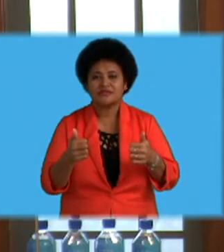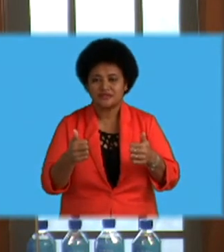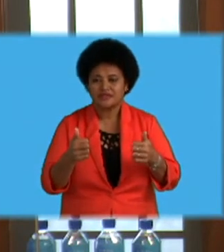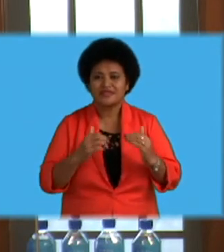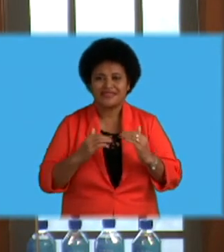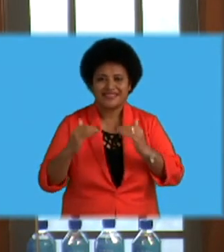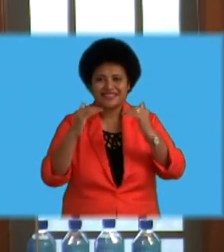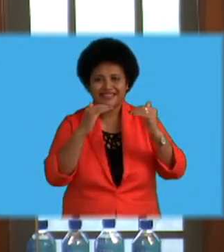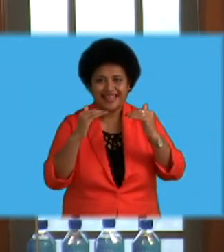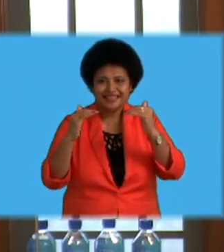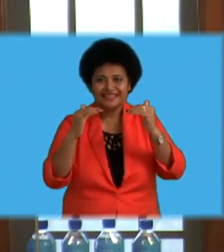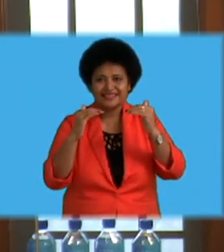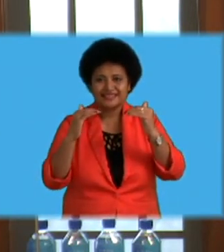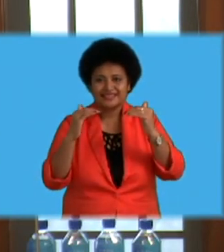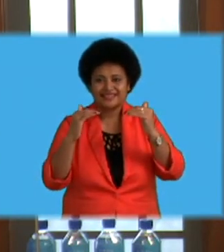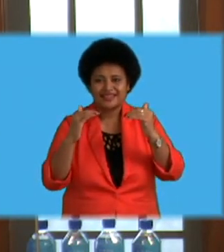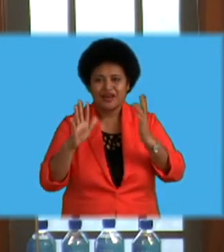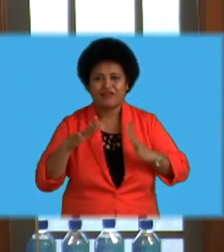standard of living,